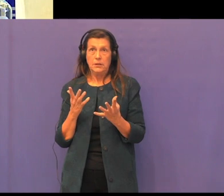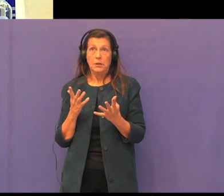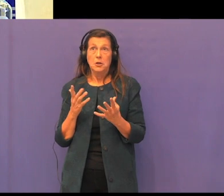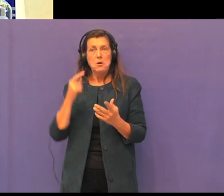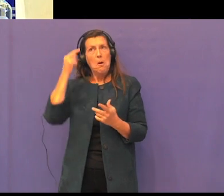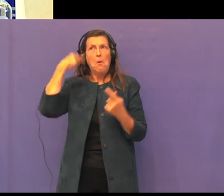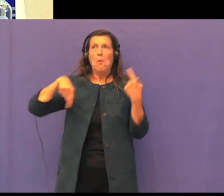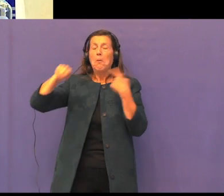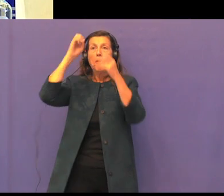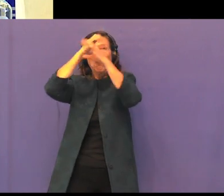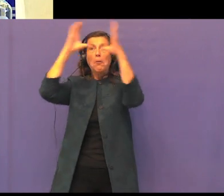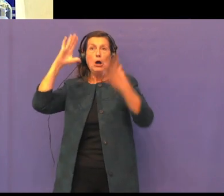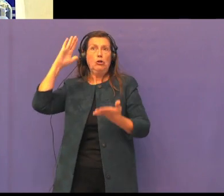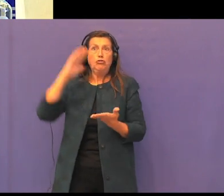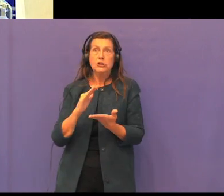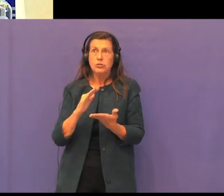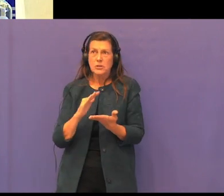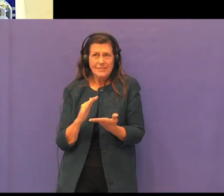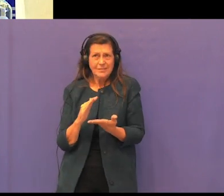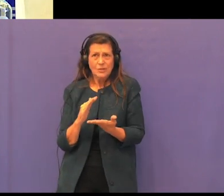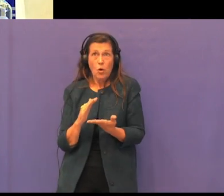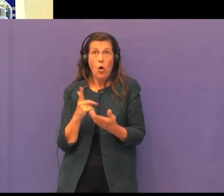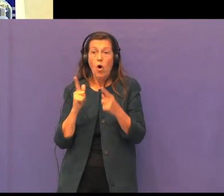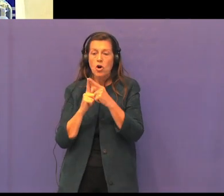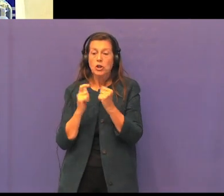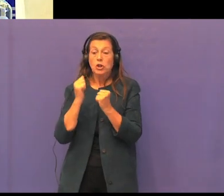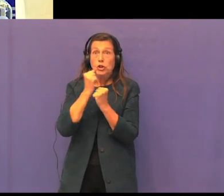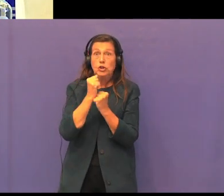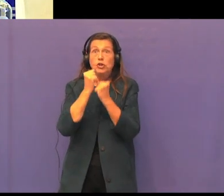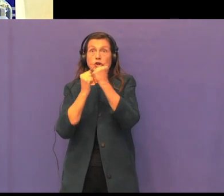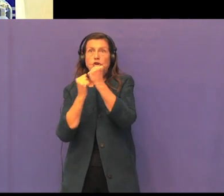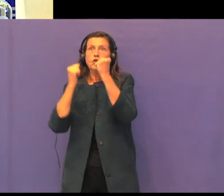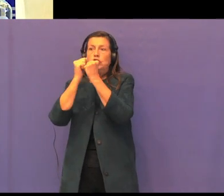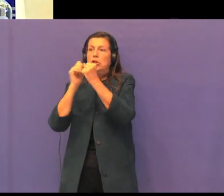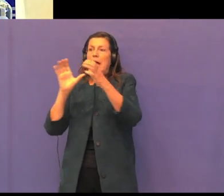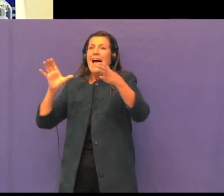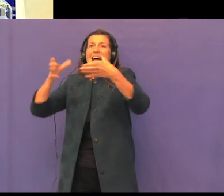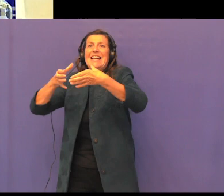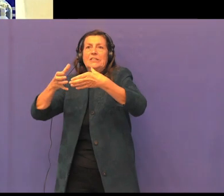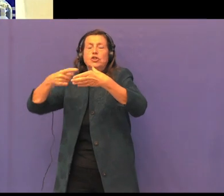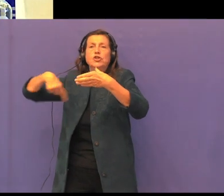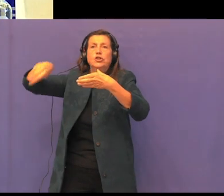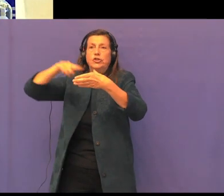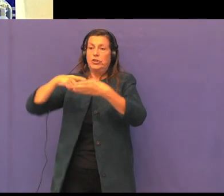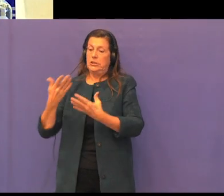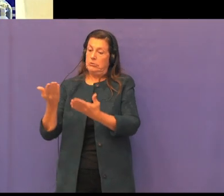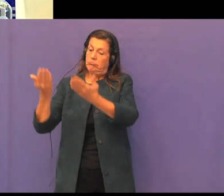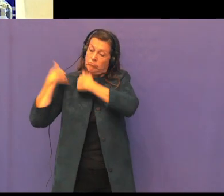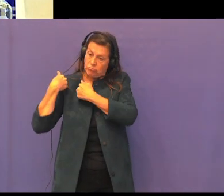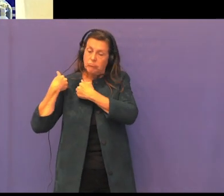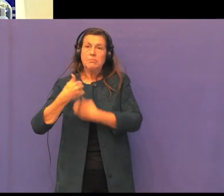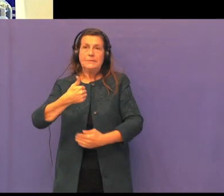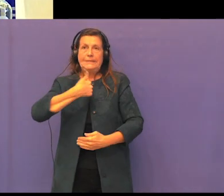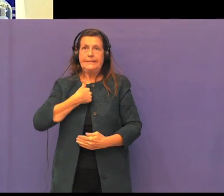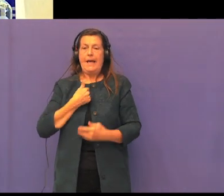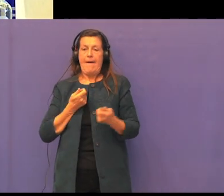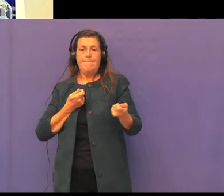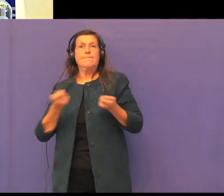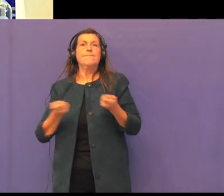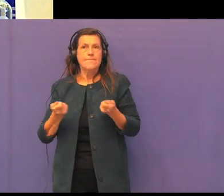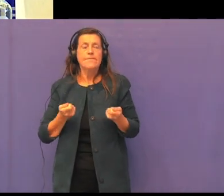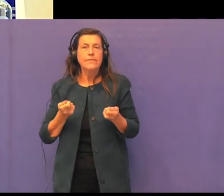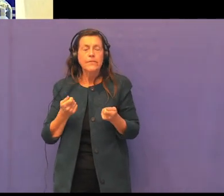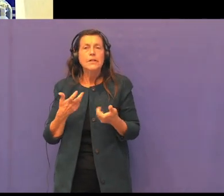is why I'm extraordinarily honoured and gratified to be invited to address a forum like this